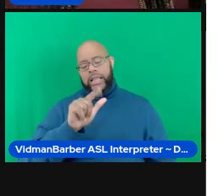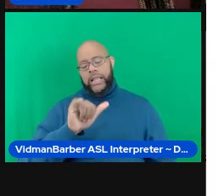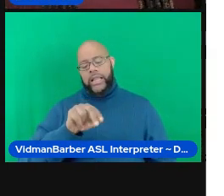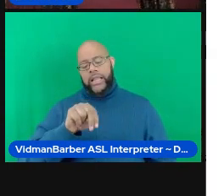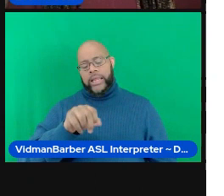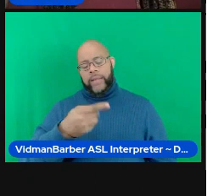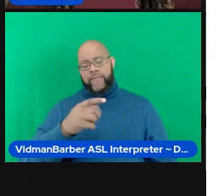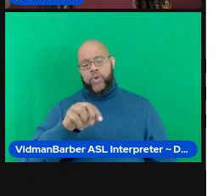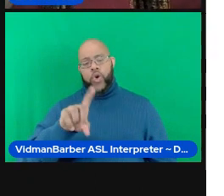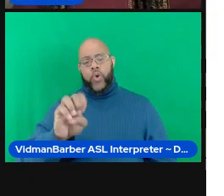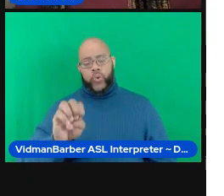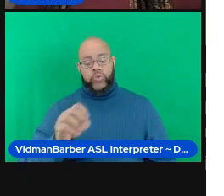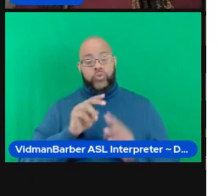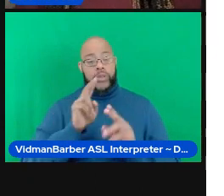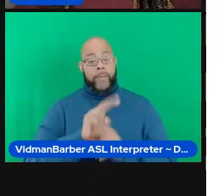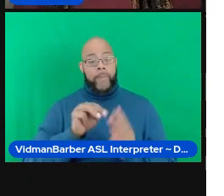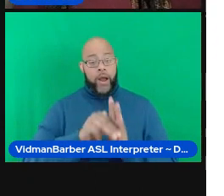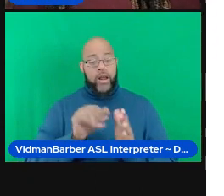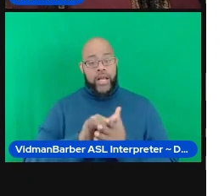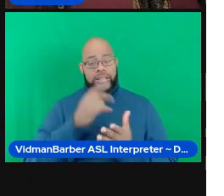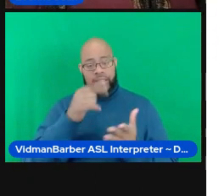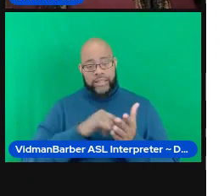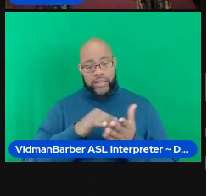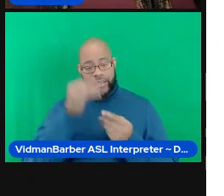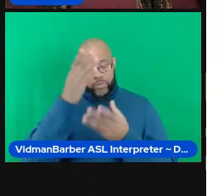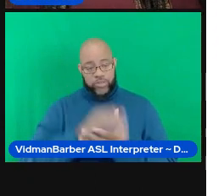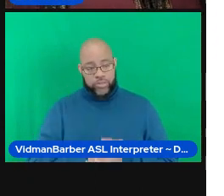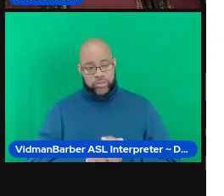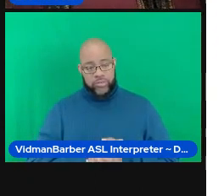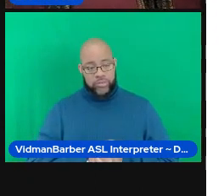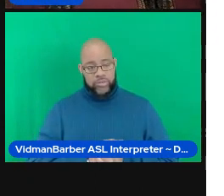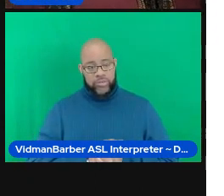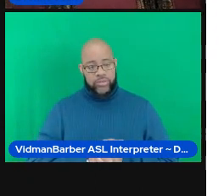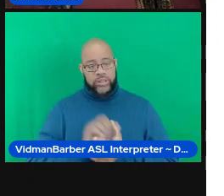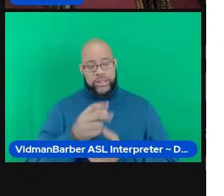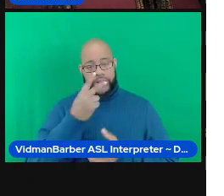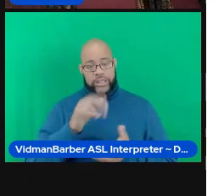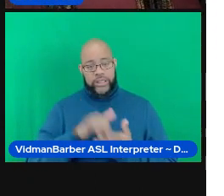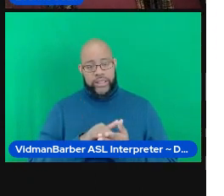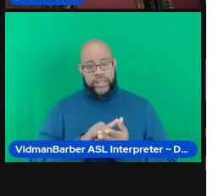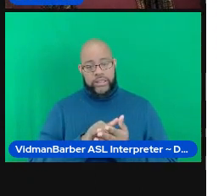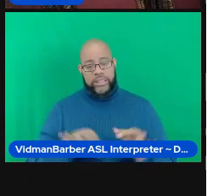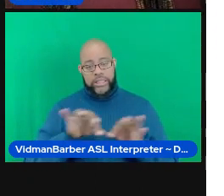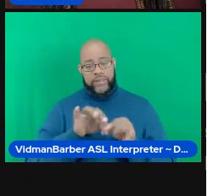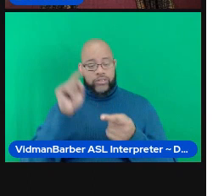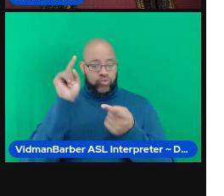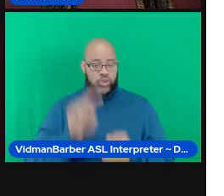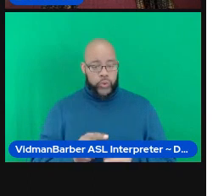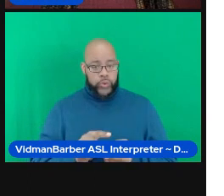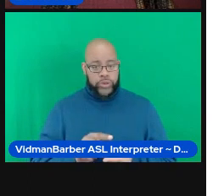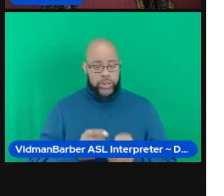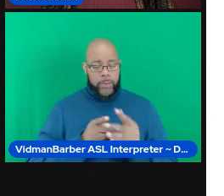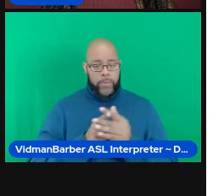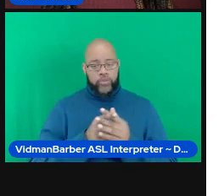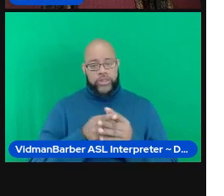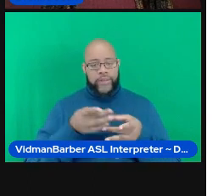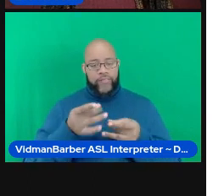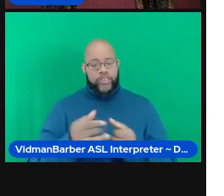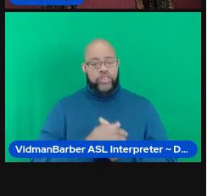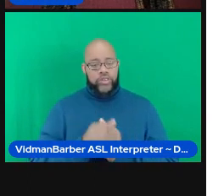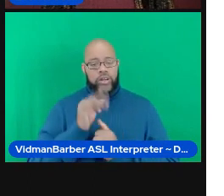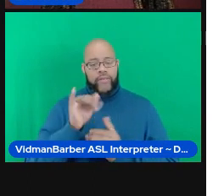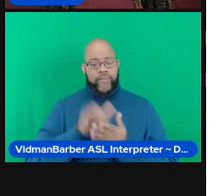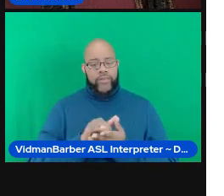Using this model, I was able to generate the following data, in which you could see there's a significant decrease in the penetration efficiency of these